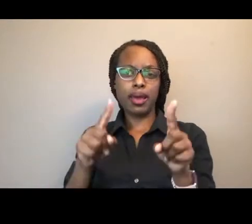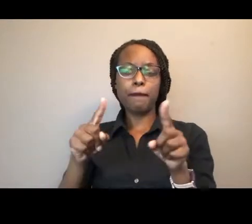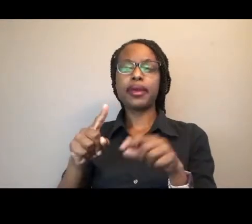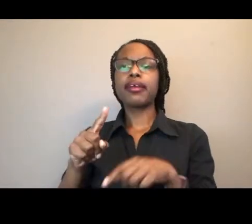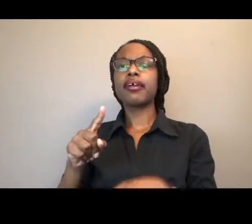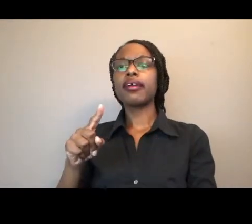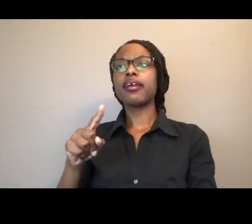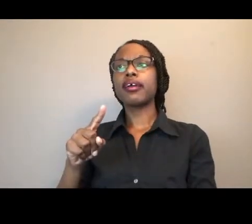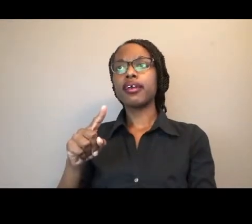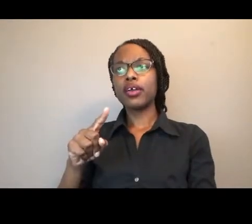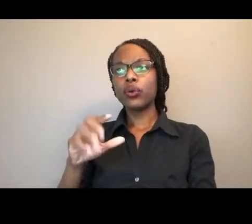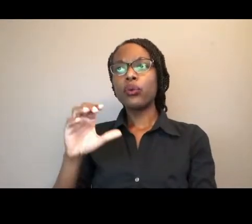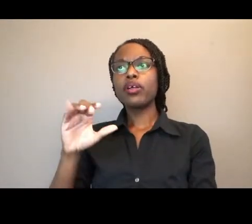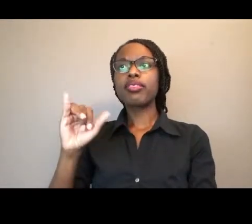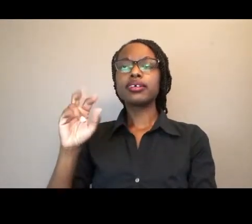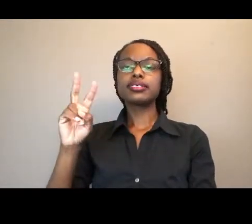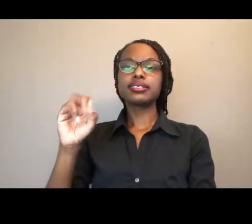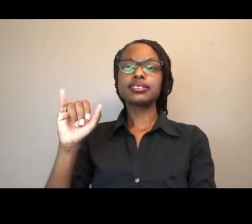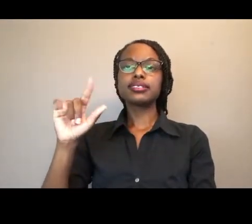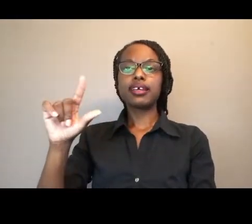the women's movement,